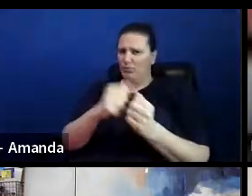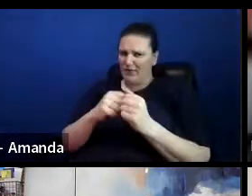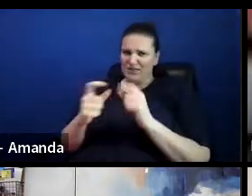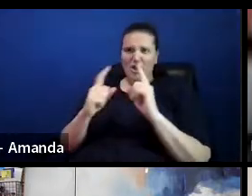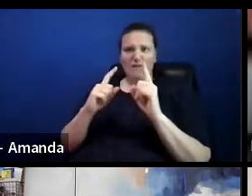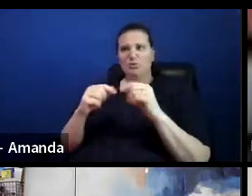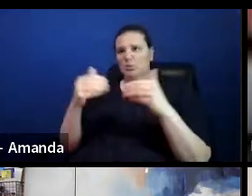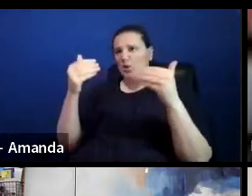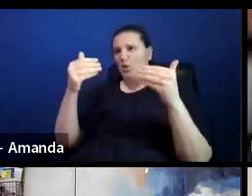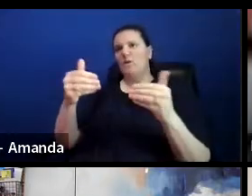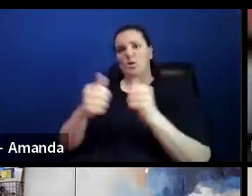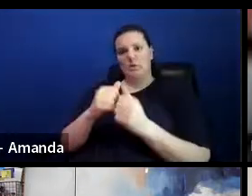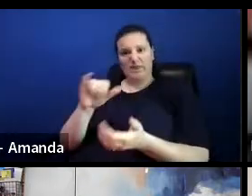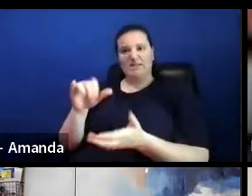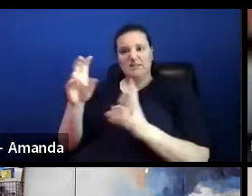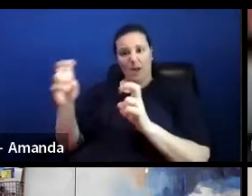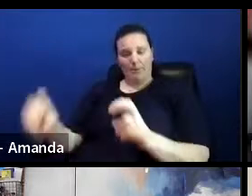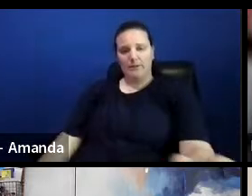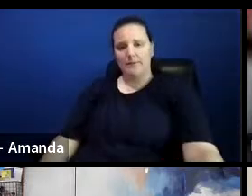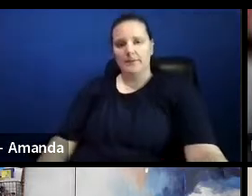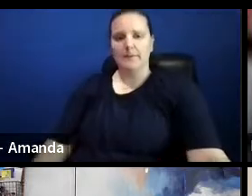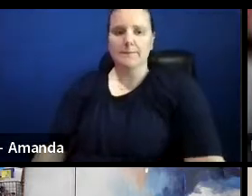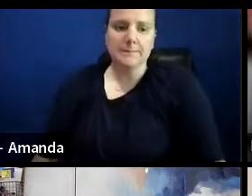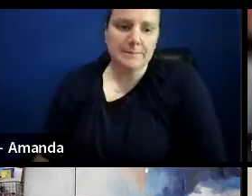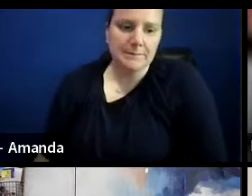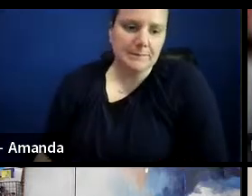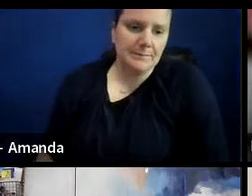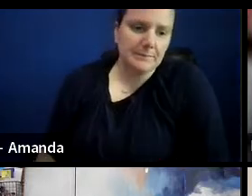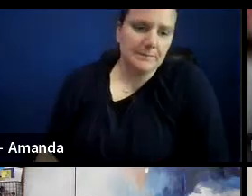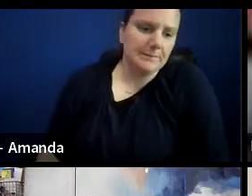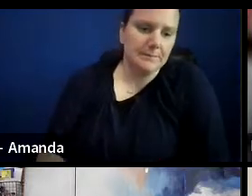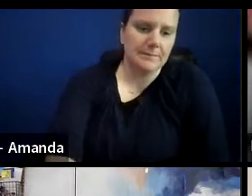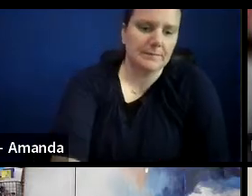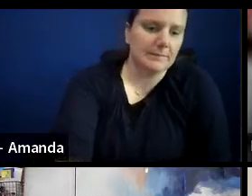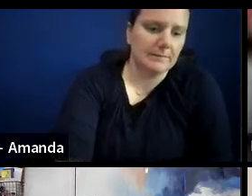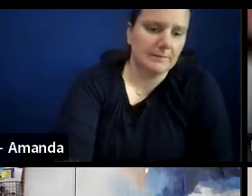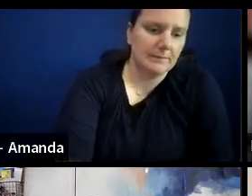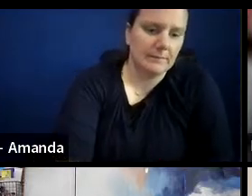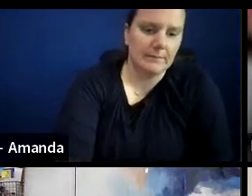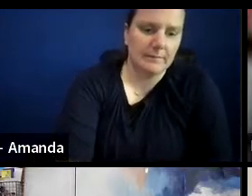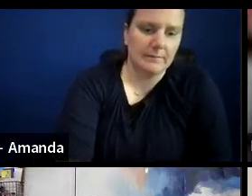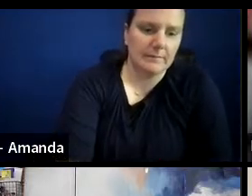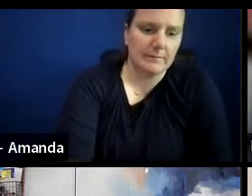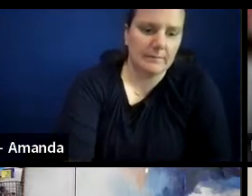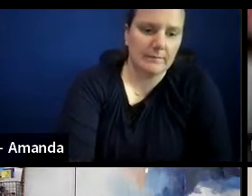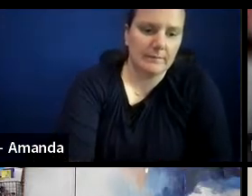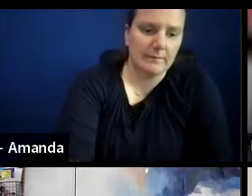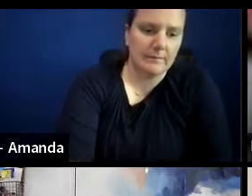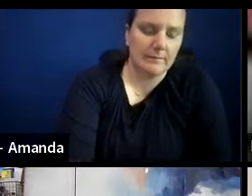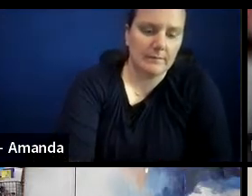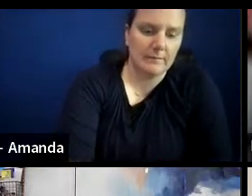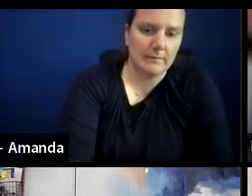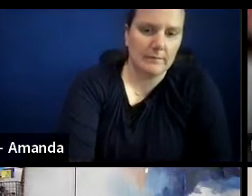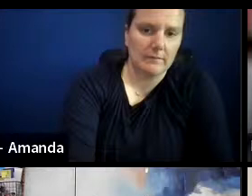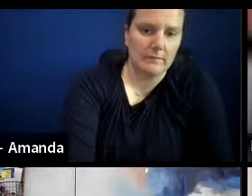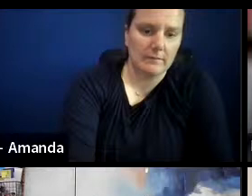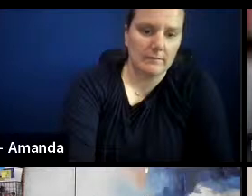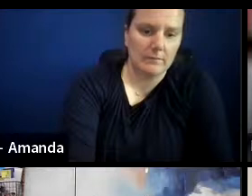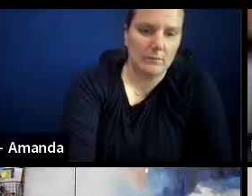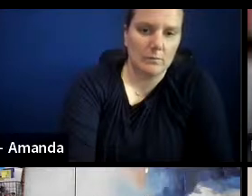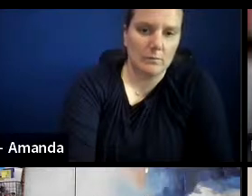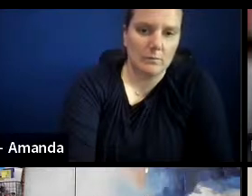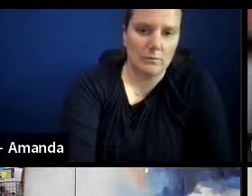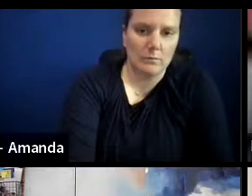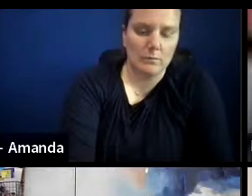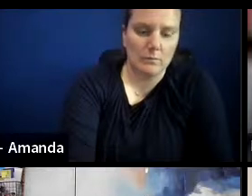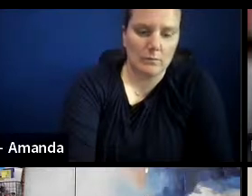move forward on this. Thank you. Okay, so I think we asked this question